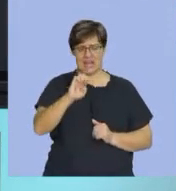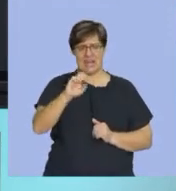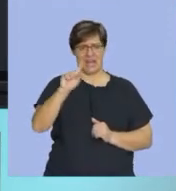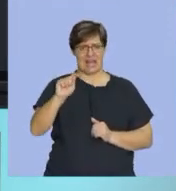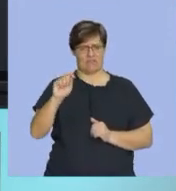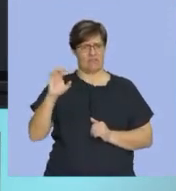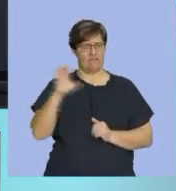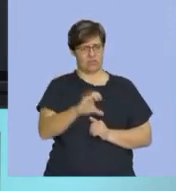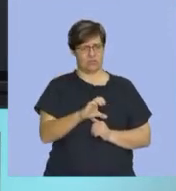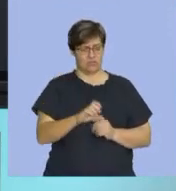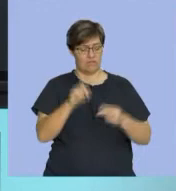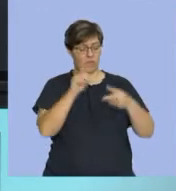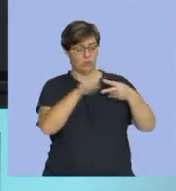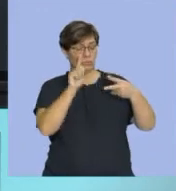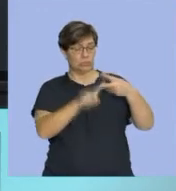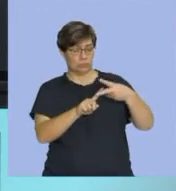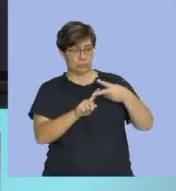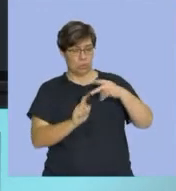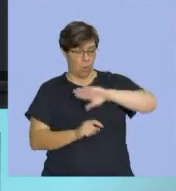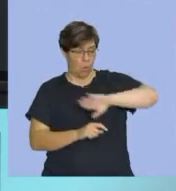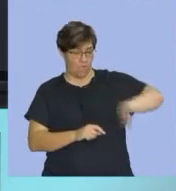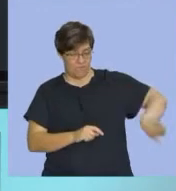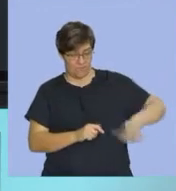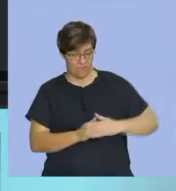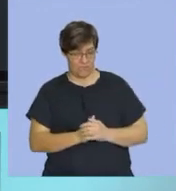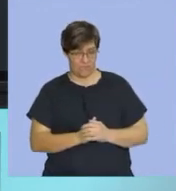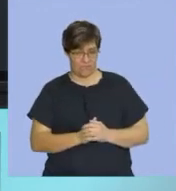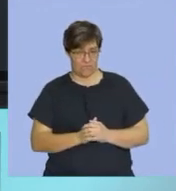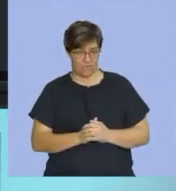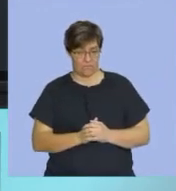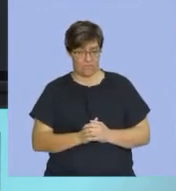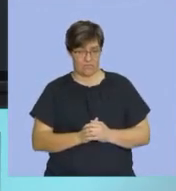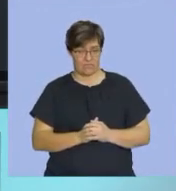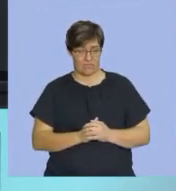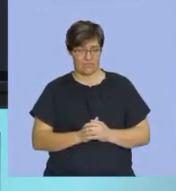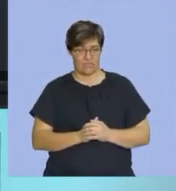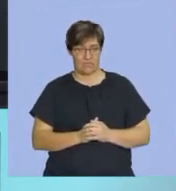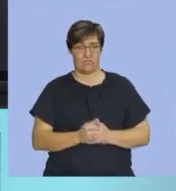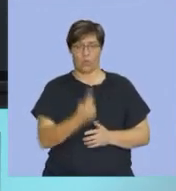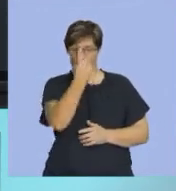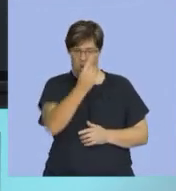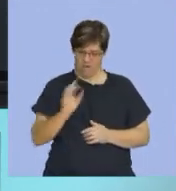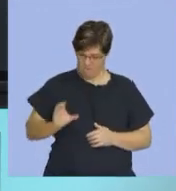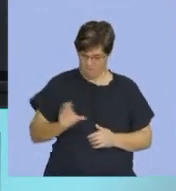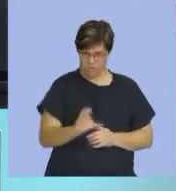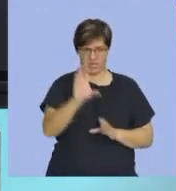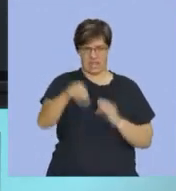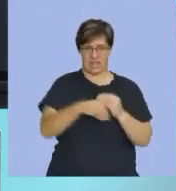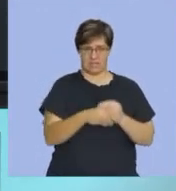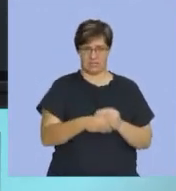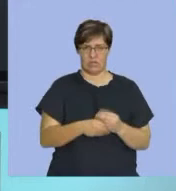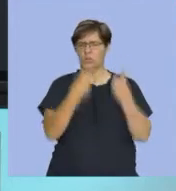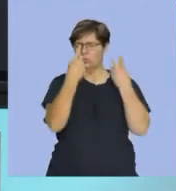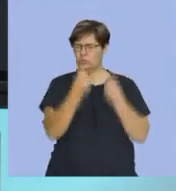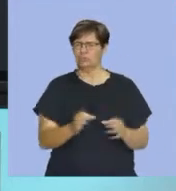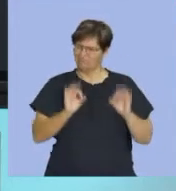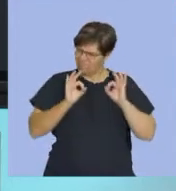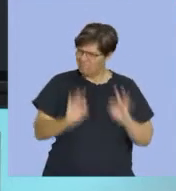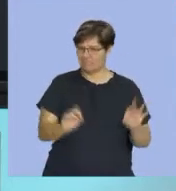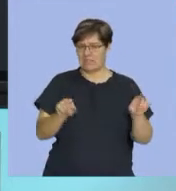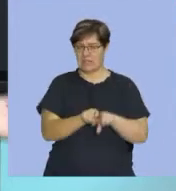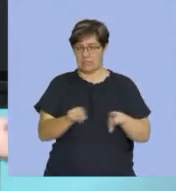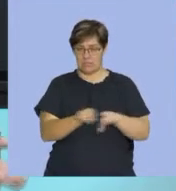other words, if I took those 2 forces away and I put a single force that will do exactly the same